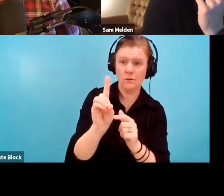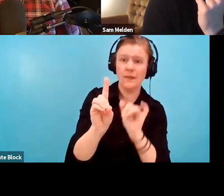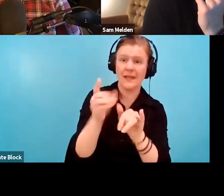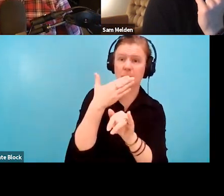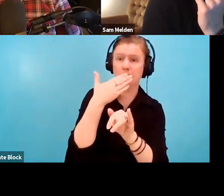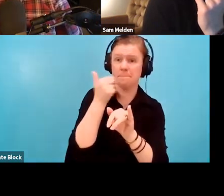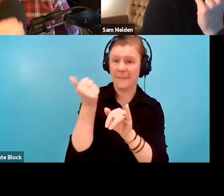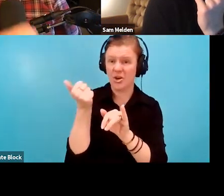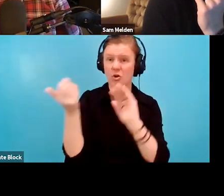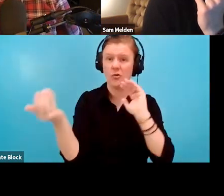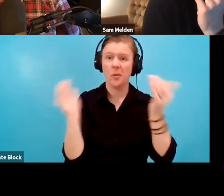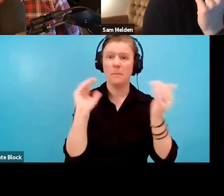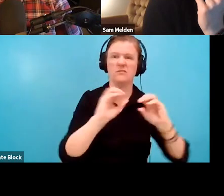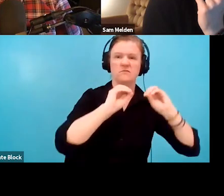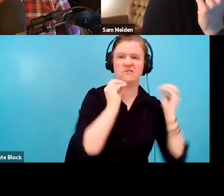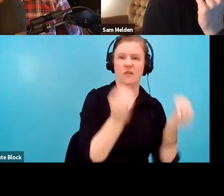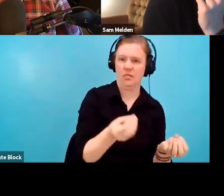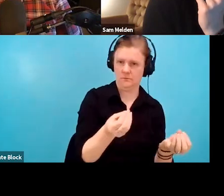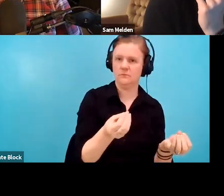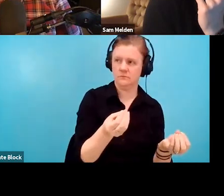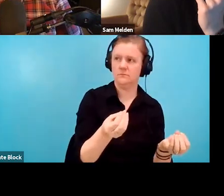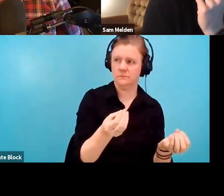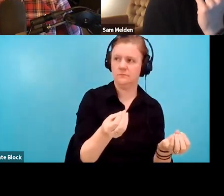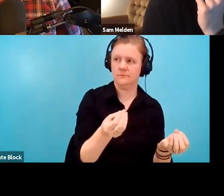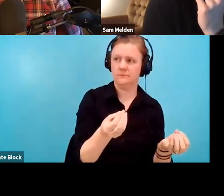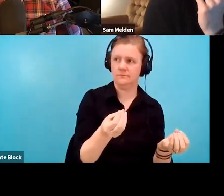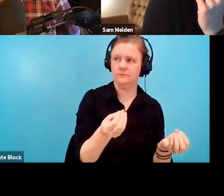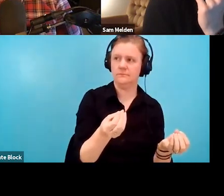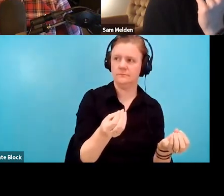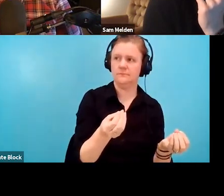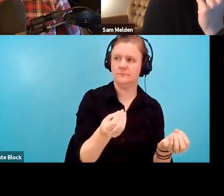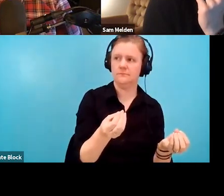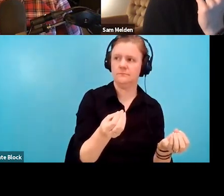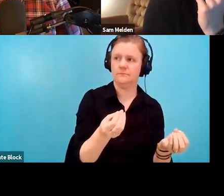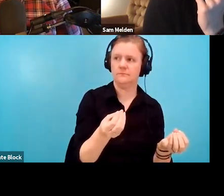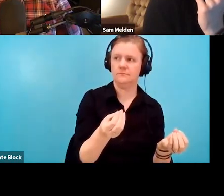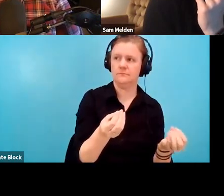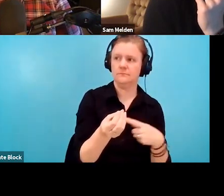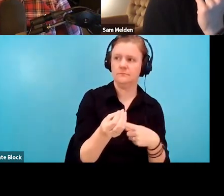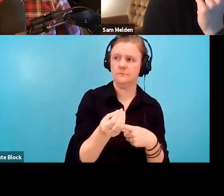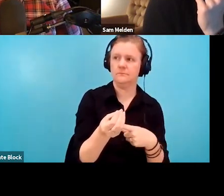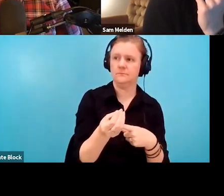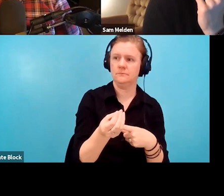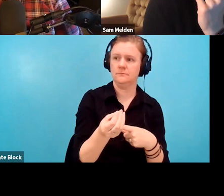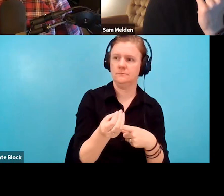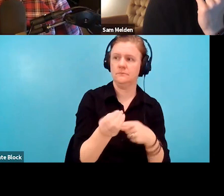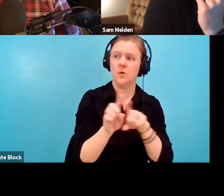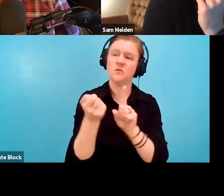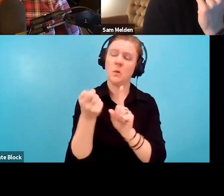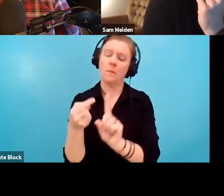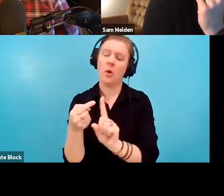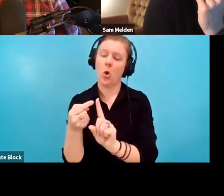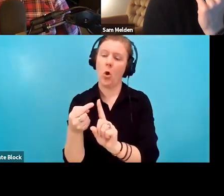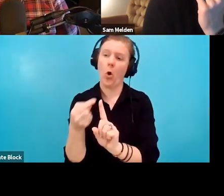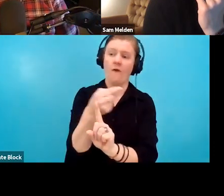than, it's certainly better than not. And it's certainly, I think, better to give a slightly wrong or different impression